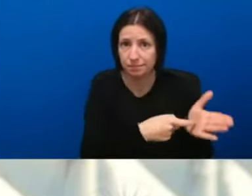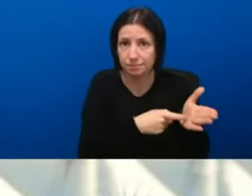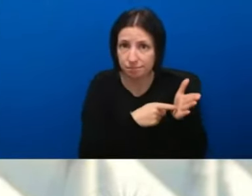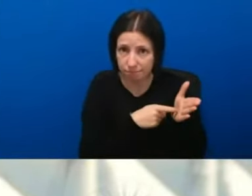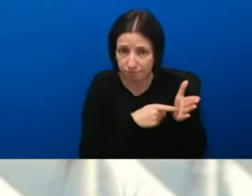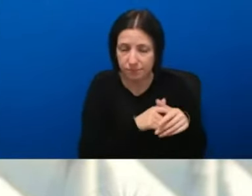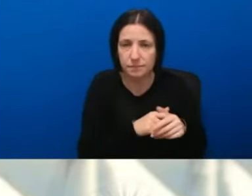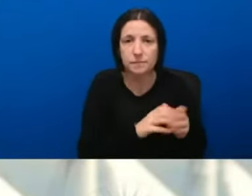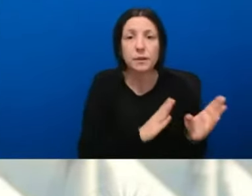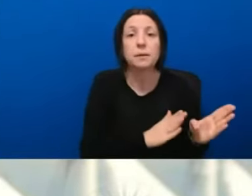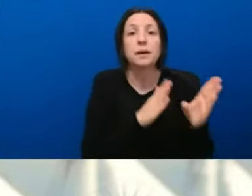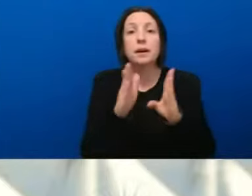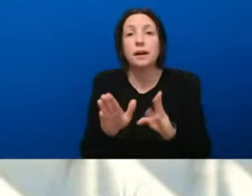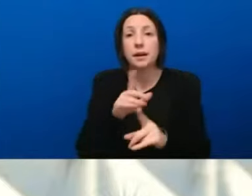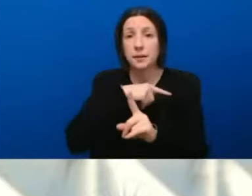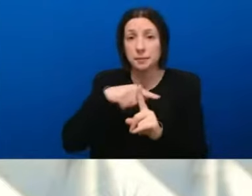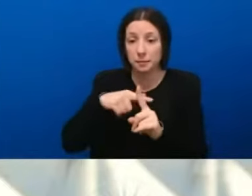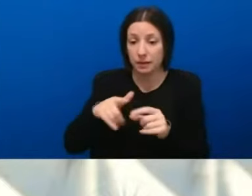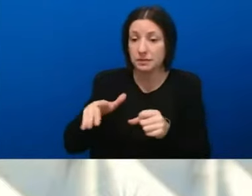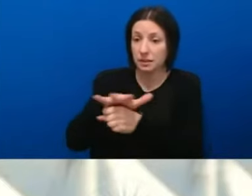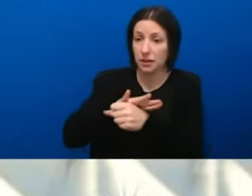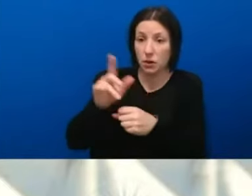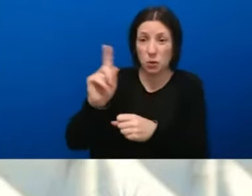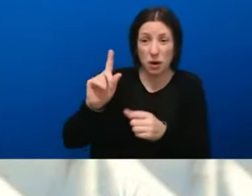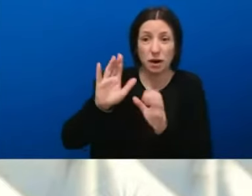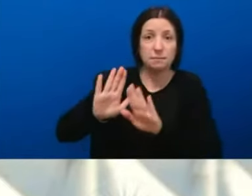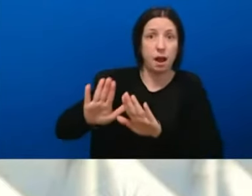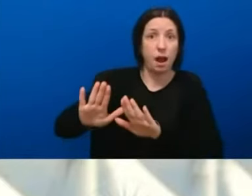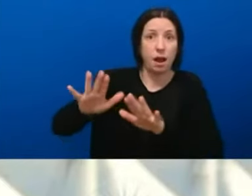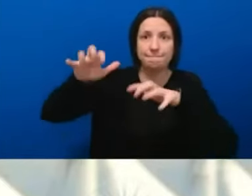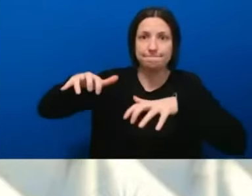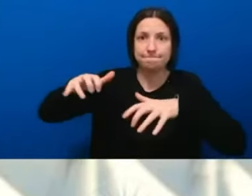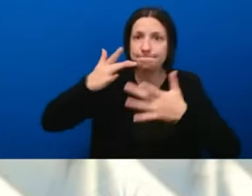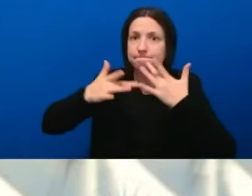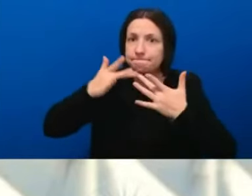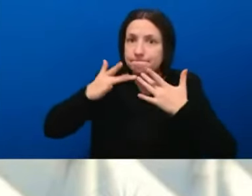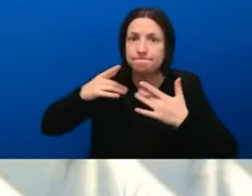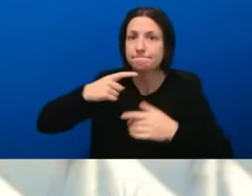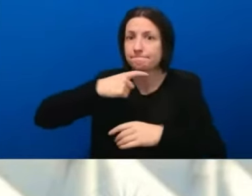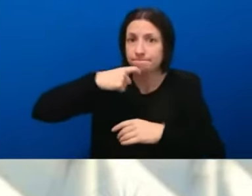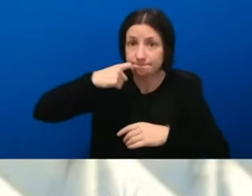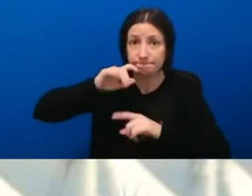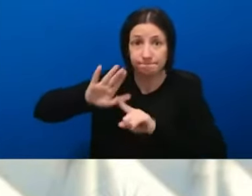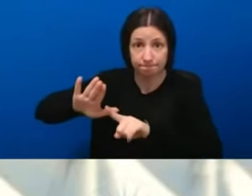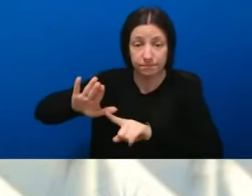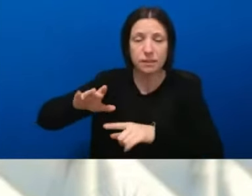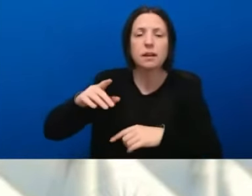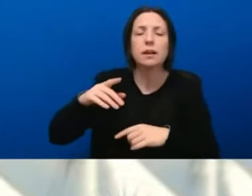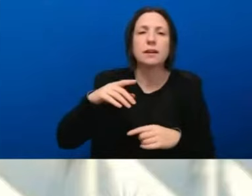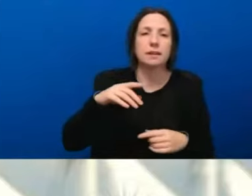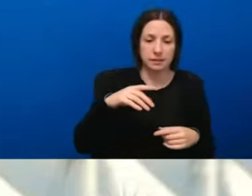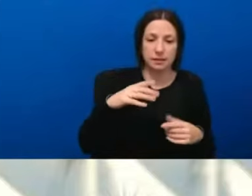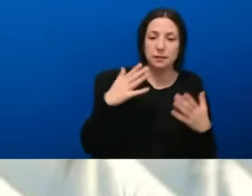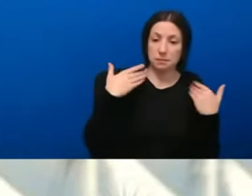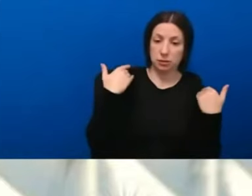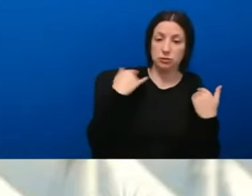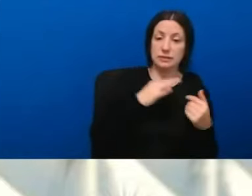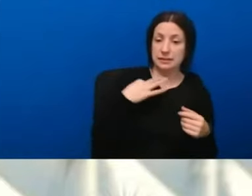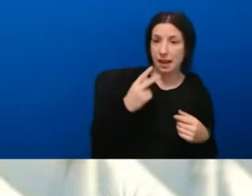important water restricted areas or drought prone areas, there's been personal visits